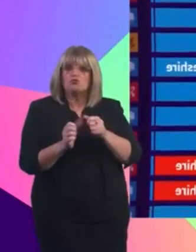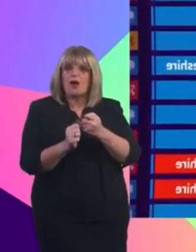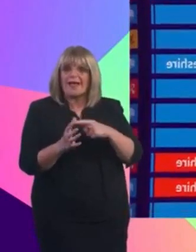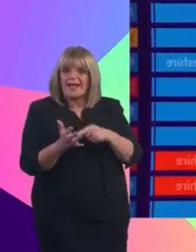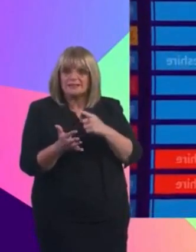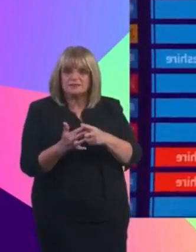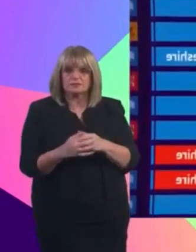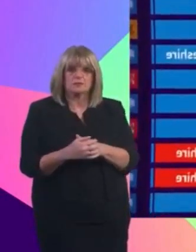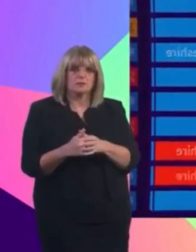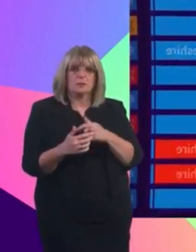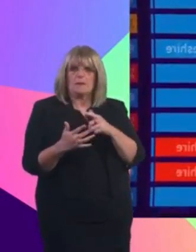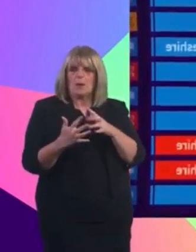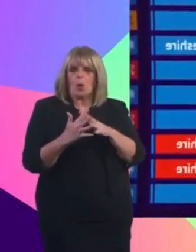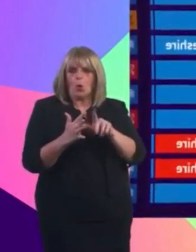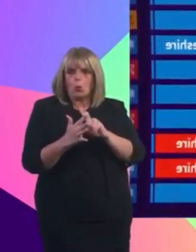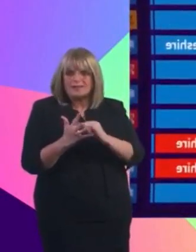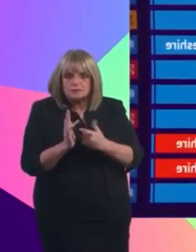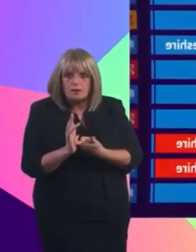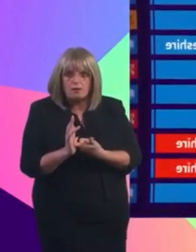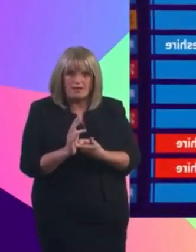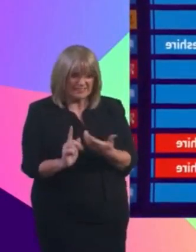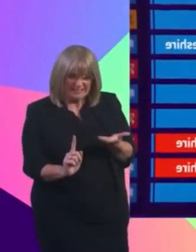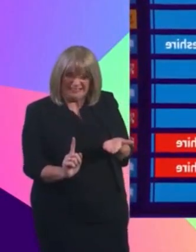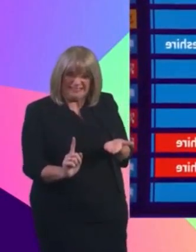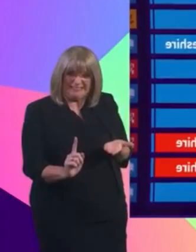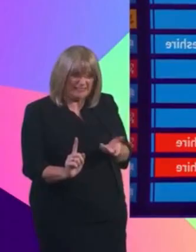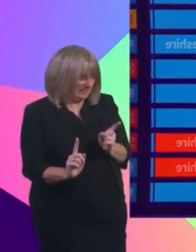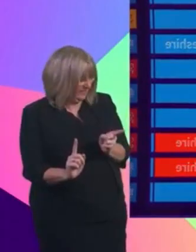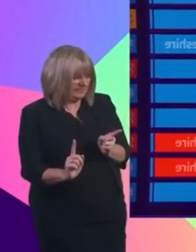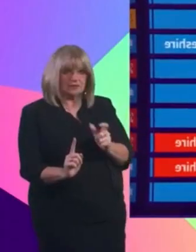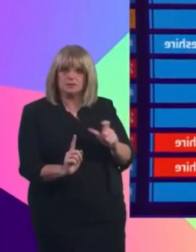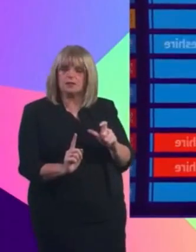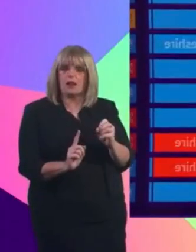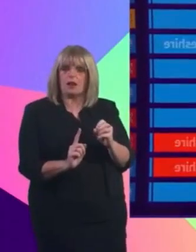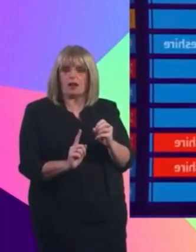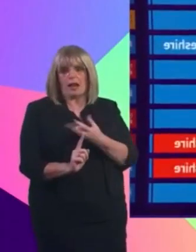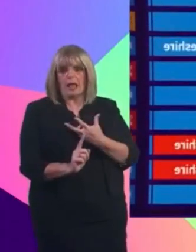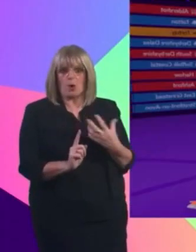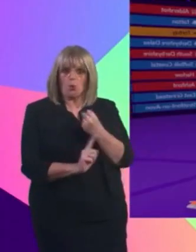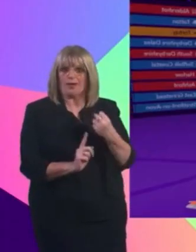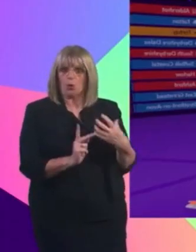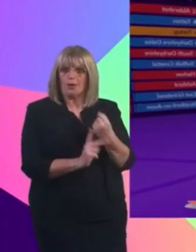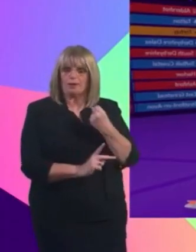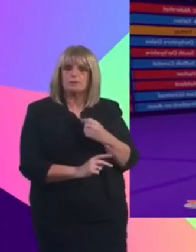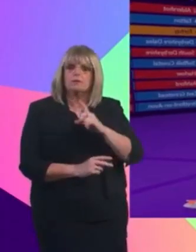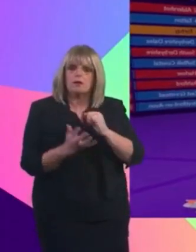Liberal Democrats to lose their seats tonight. Big thanks to Vince Cable, who has